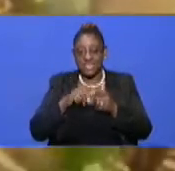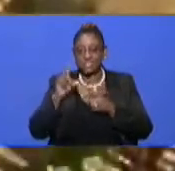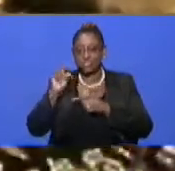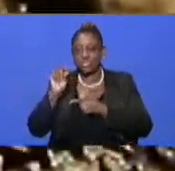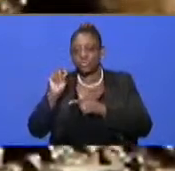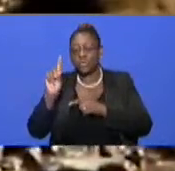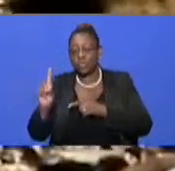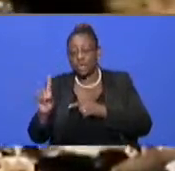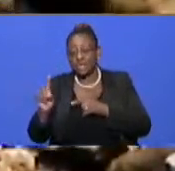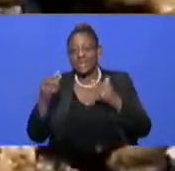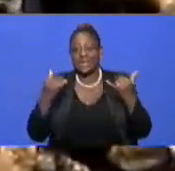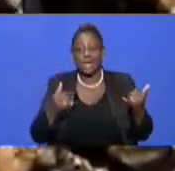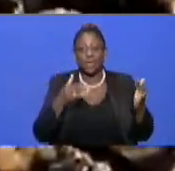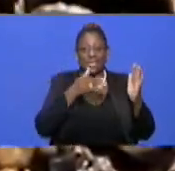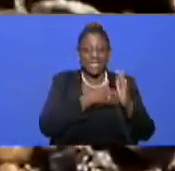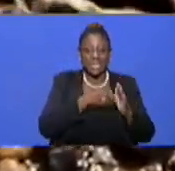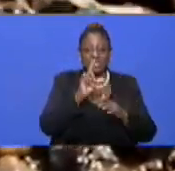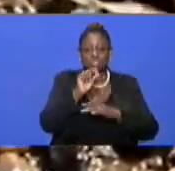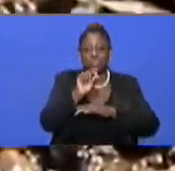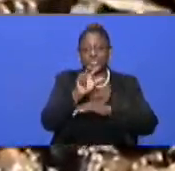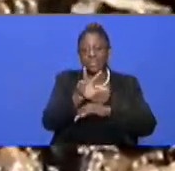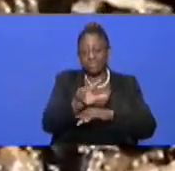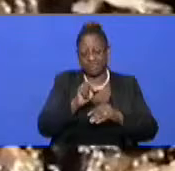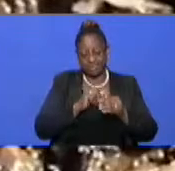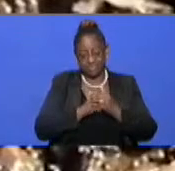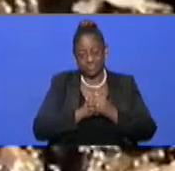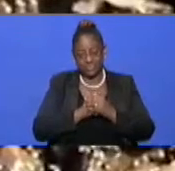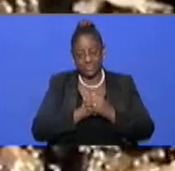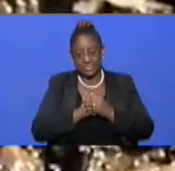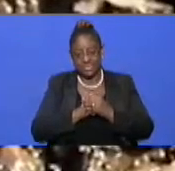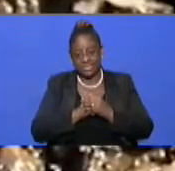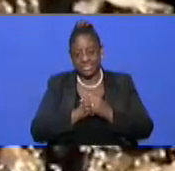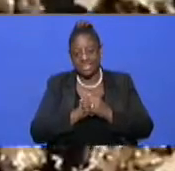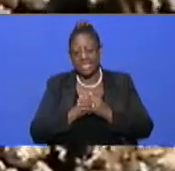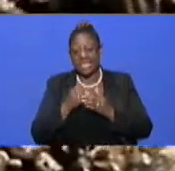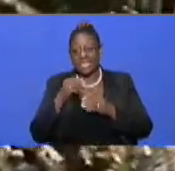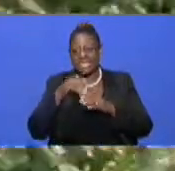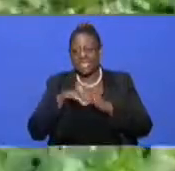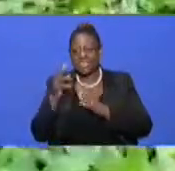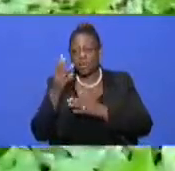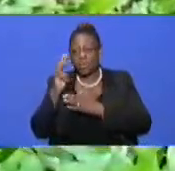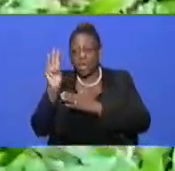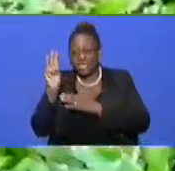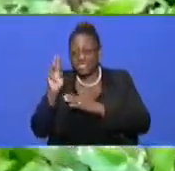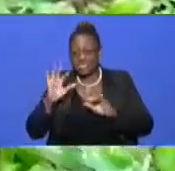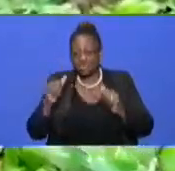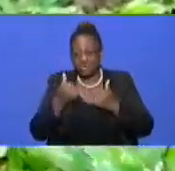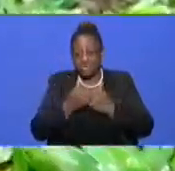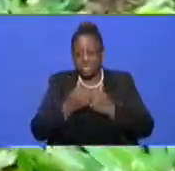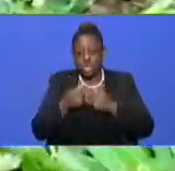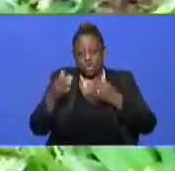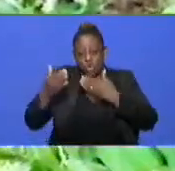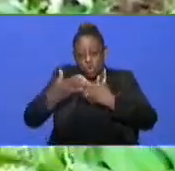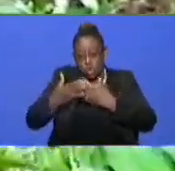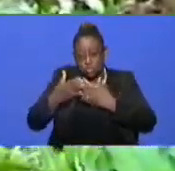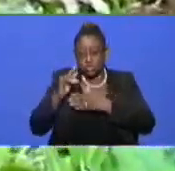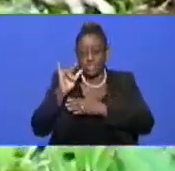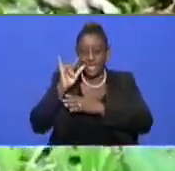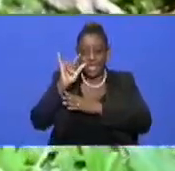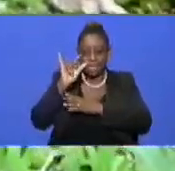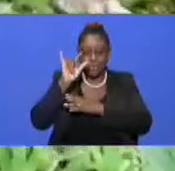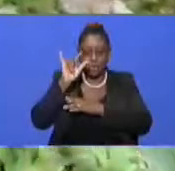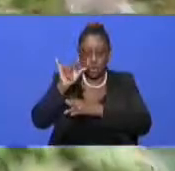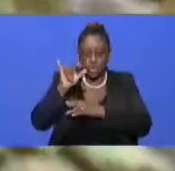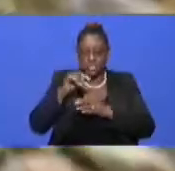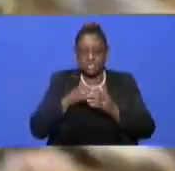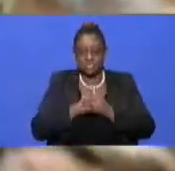now in 2023. They're principally in the western area, particularly the area of the airport and areas